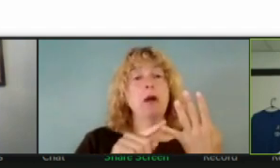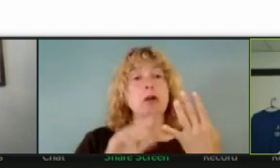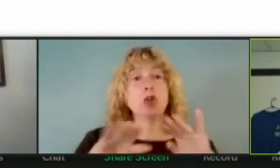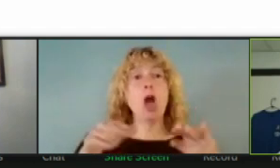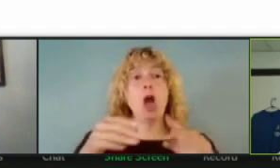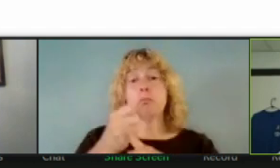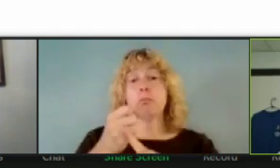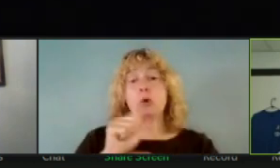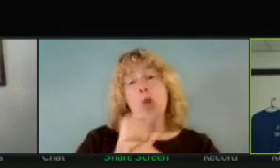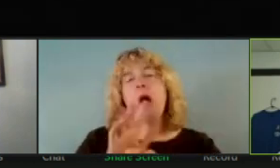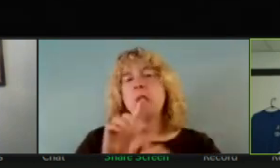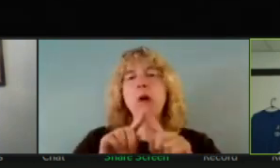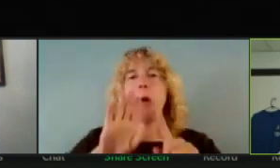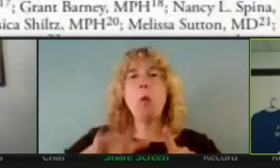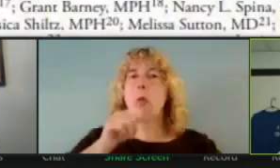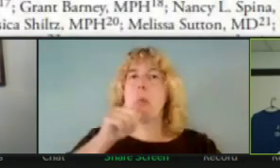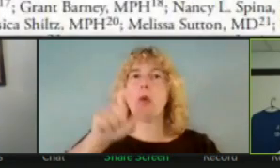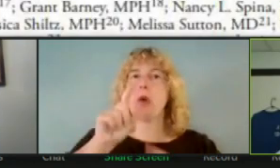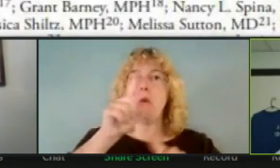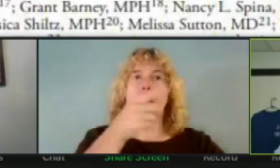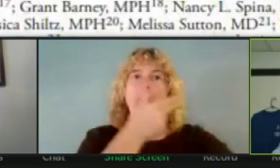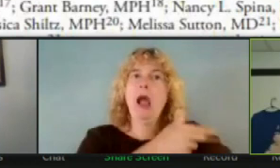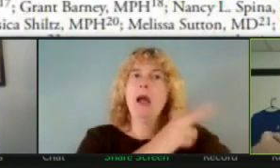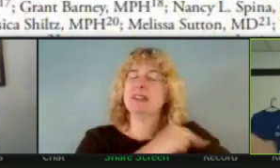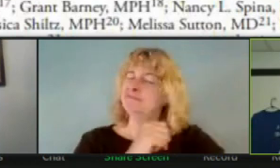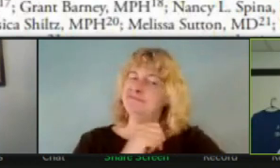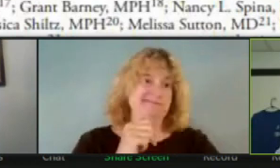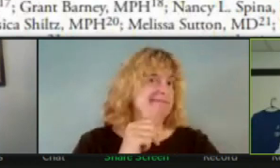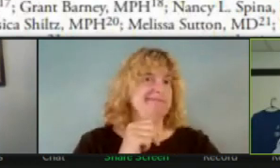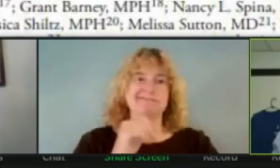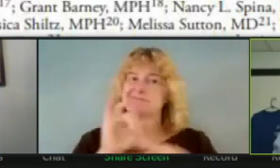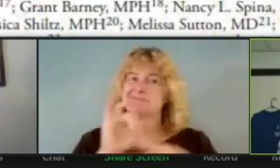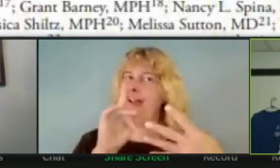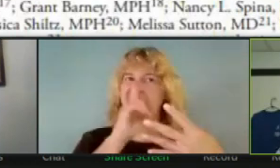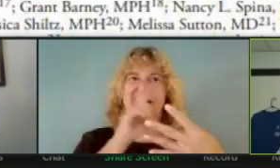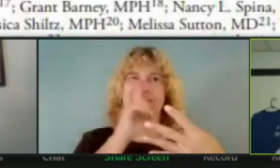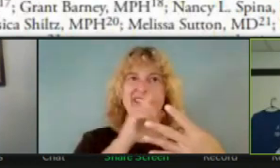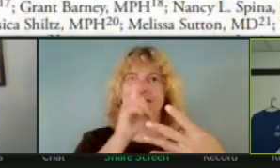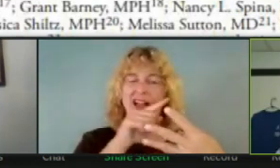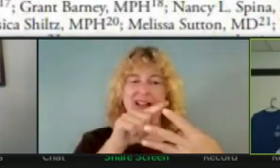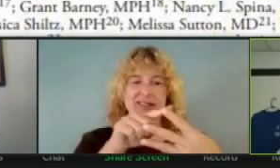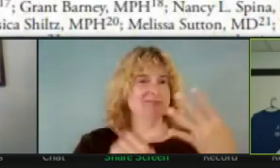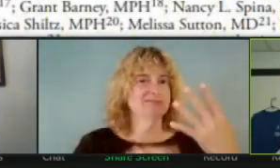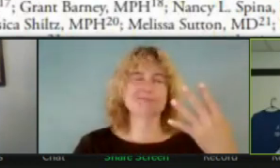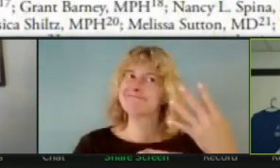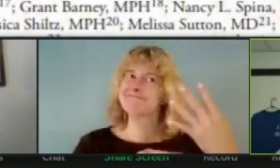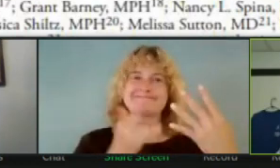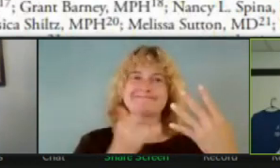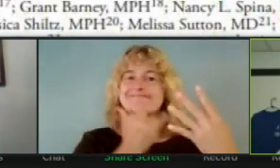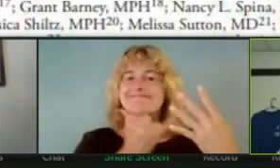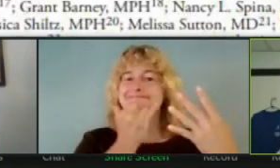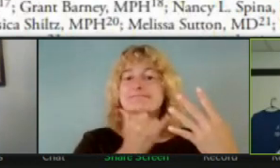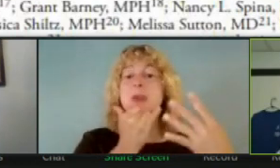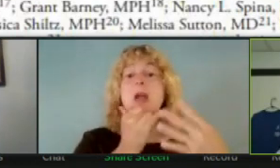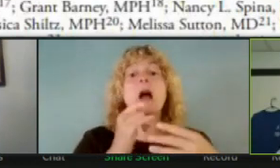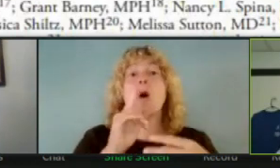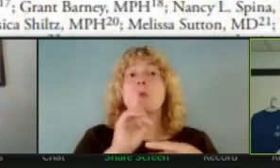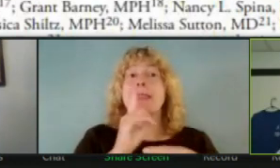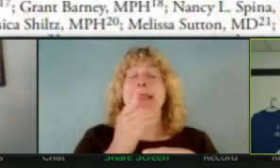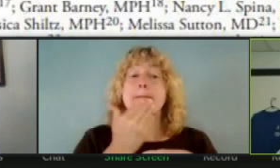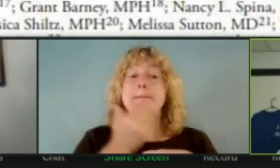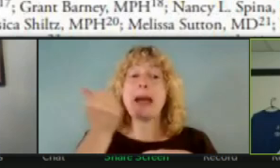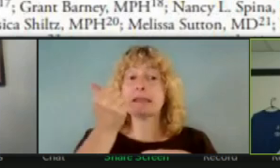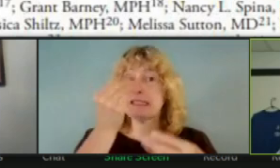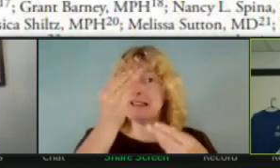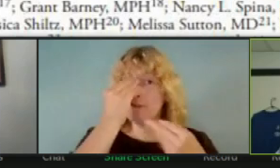some of the myths I was going to try to talk about. And the place I still find the best information about COVID-19